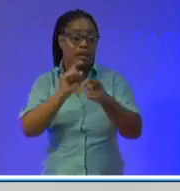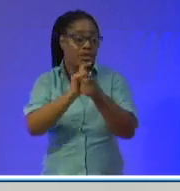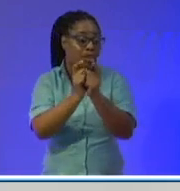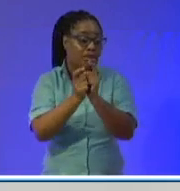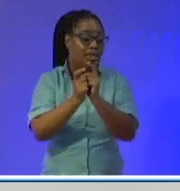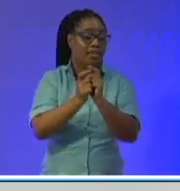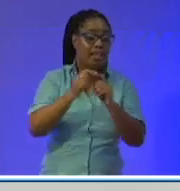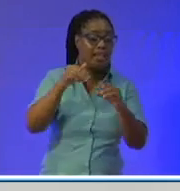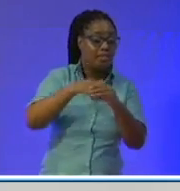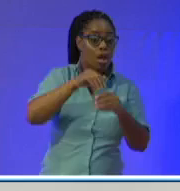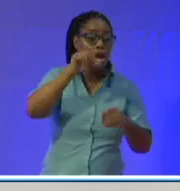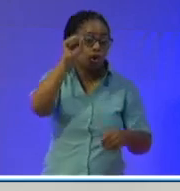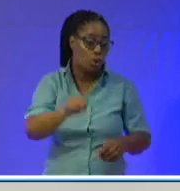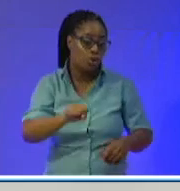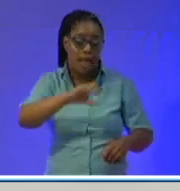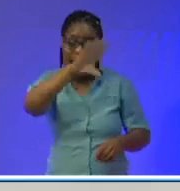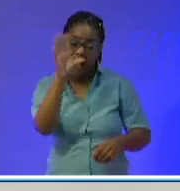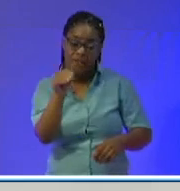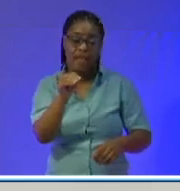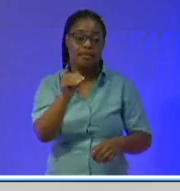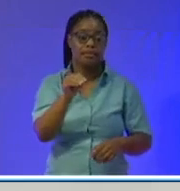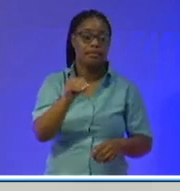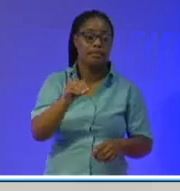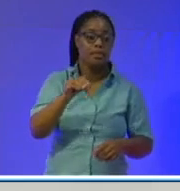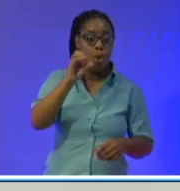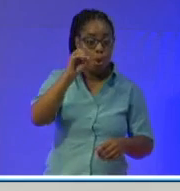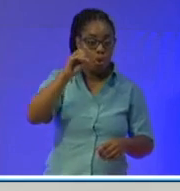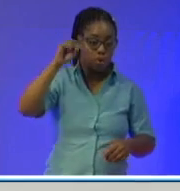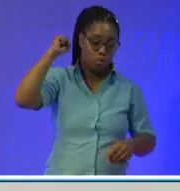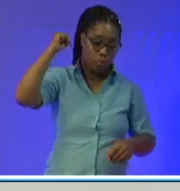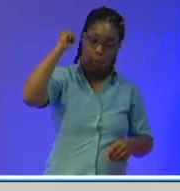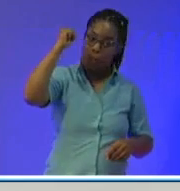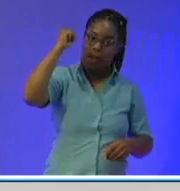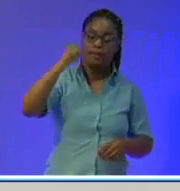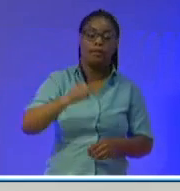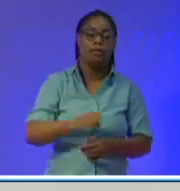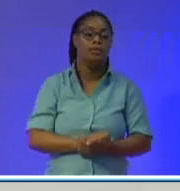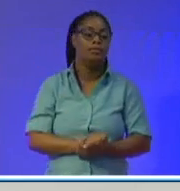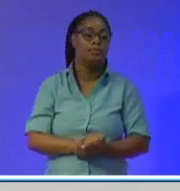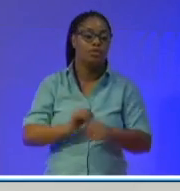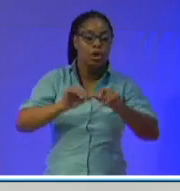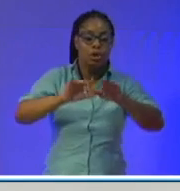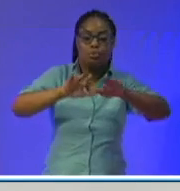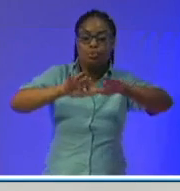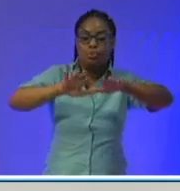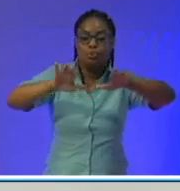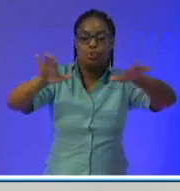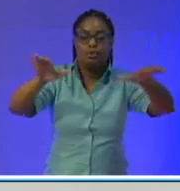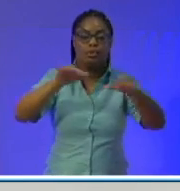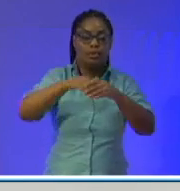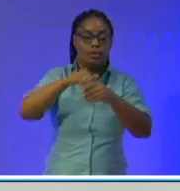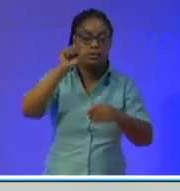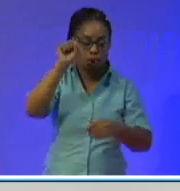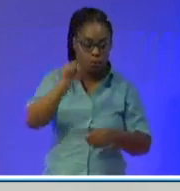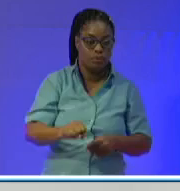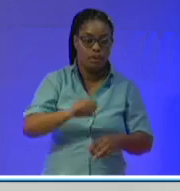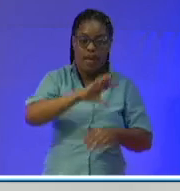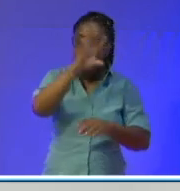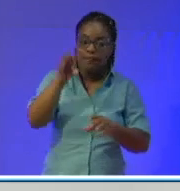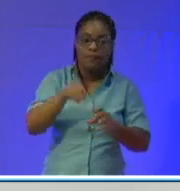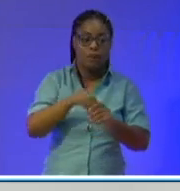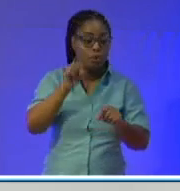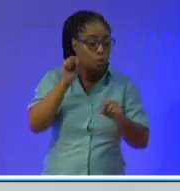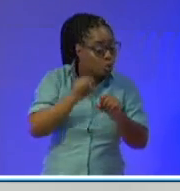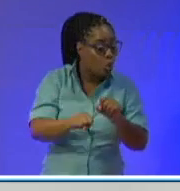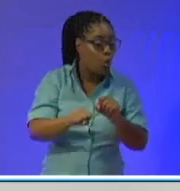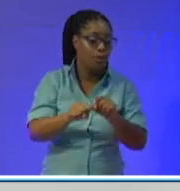variants, but the possibility exists. And because the possibility exists, we do need to continue to be aware that once a new variant